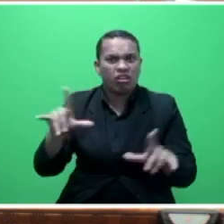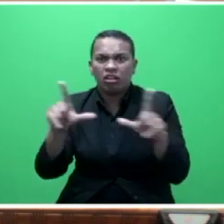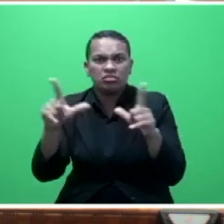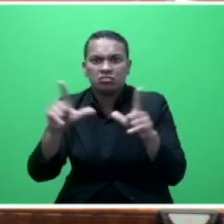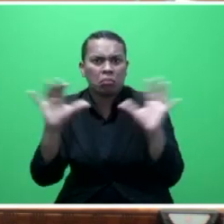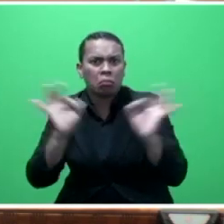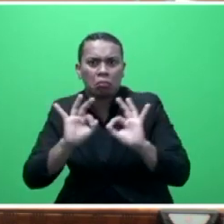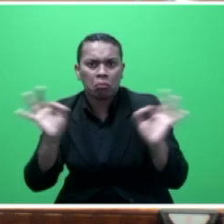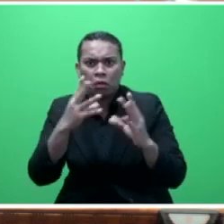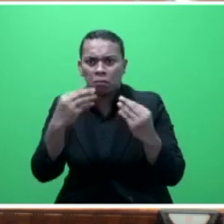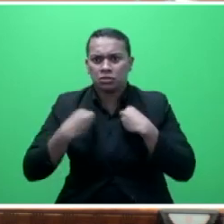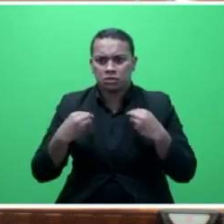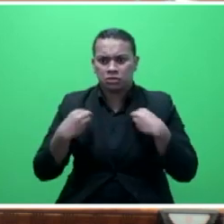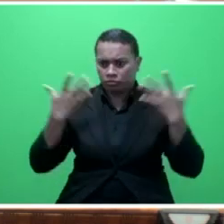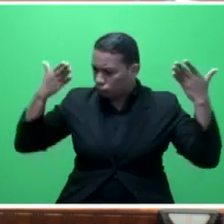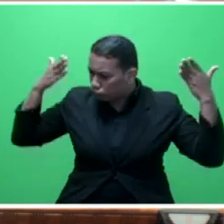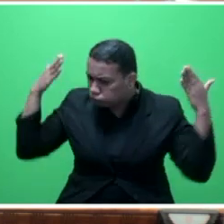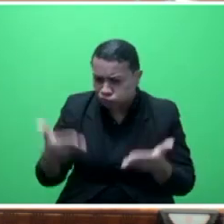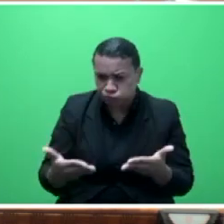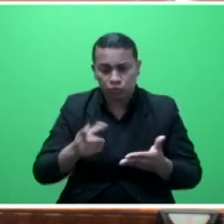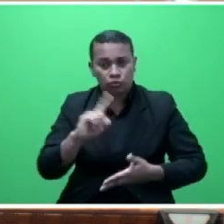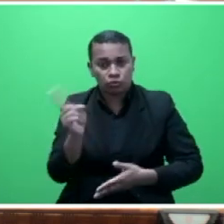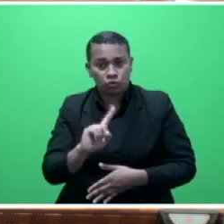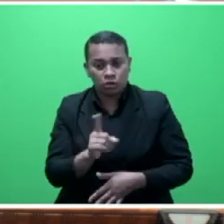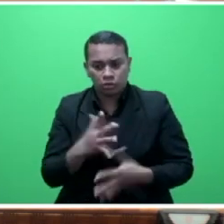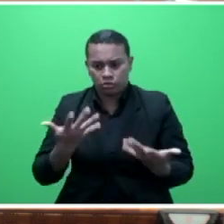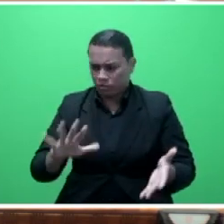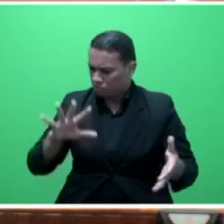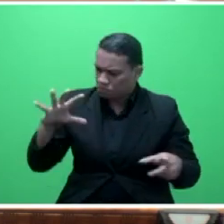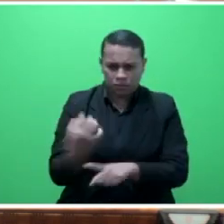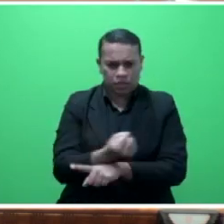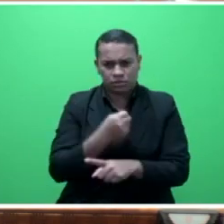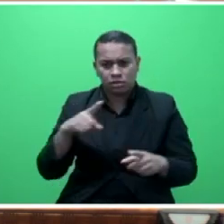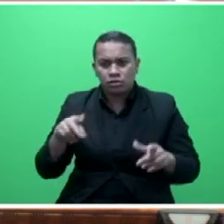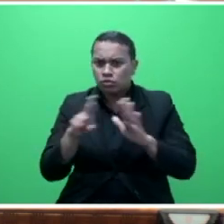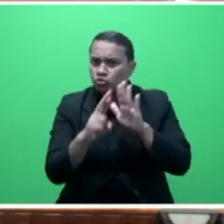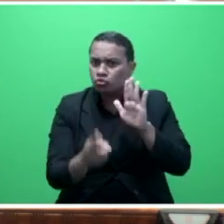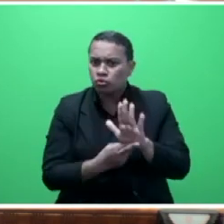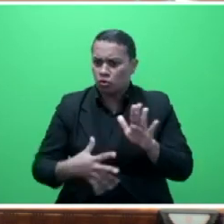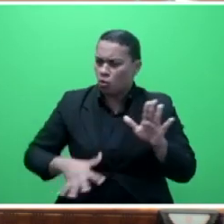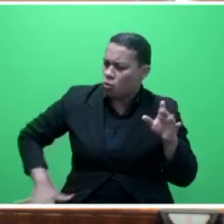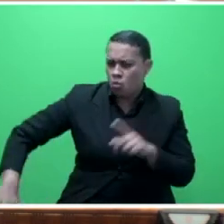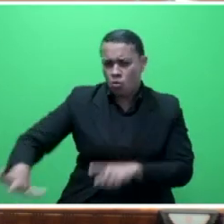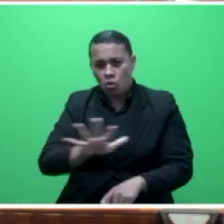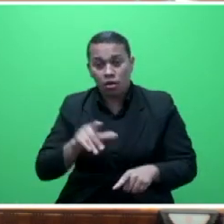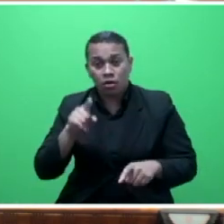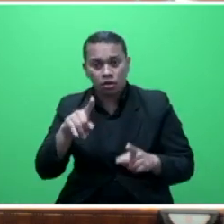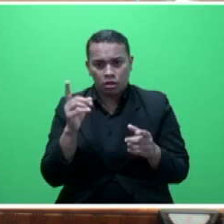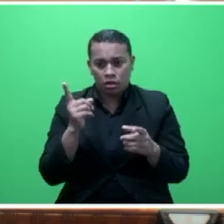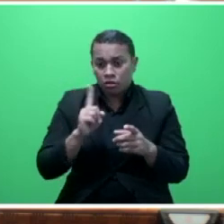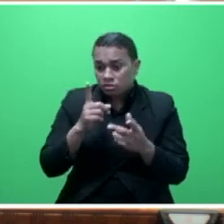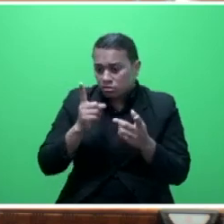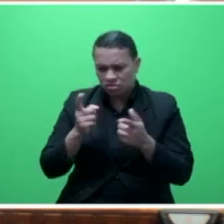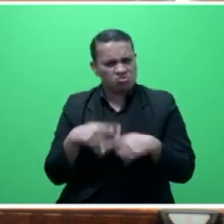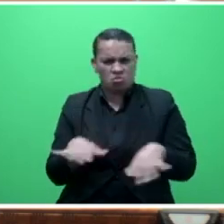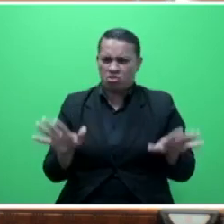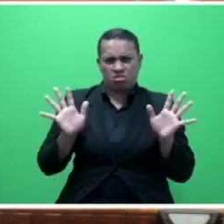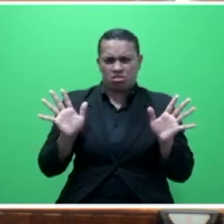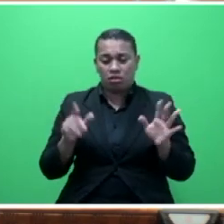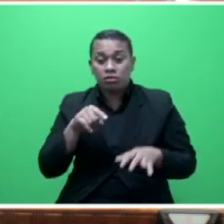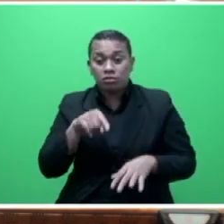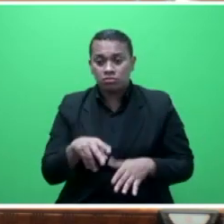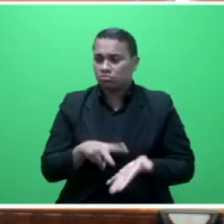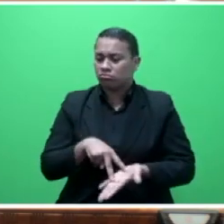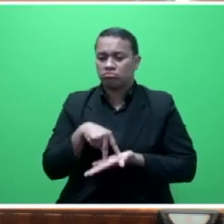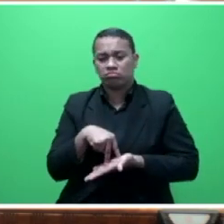focus their time and energy on the compulsory registration of all businesses. So now, rather than standing between entrepreneurs and